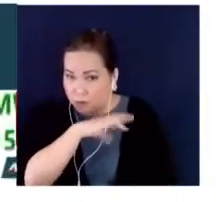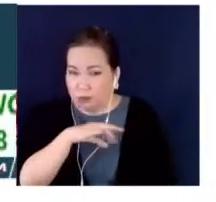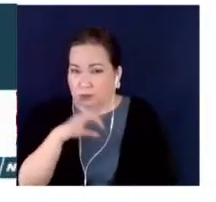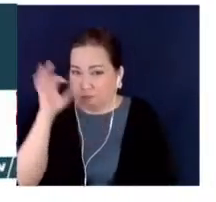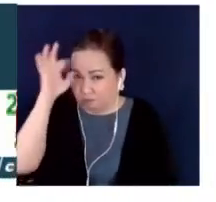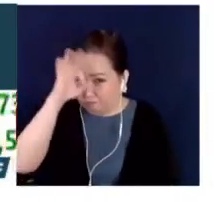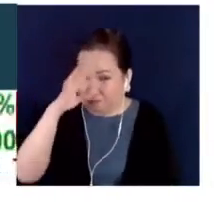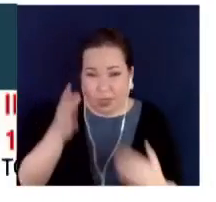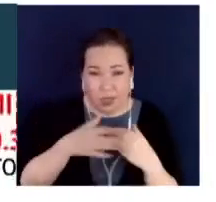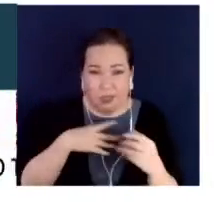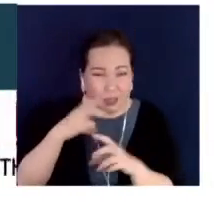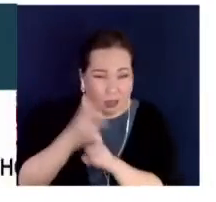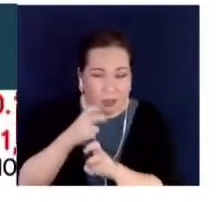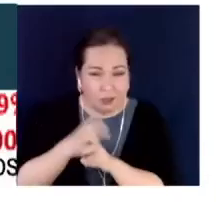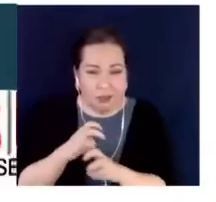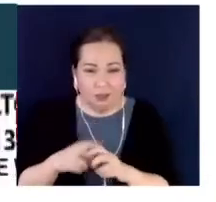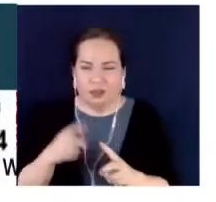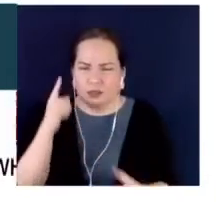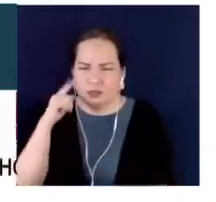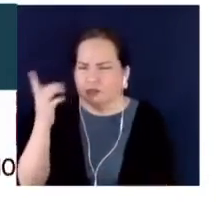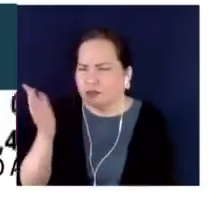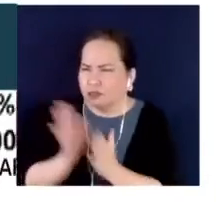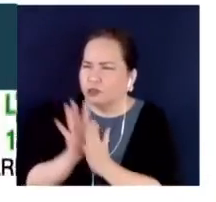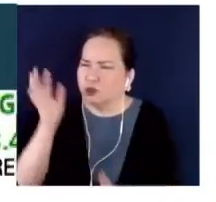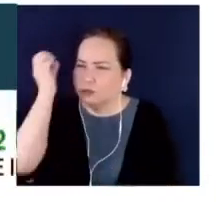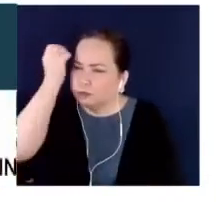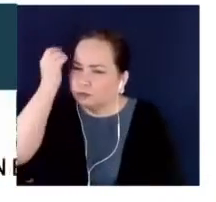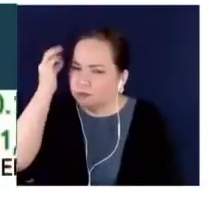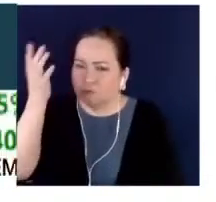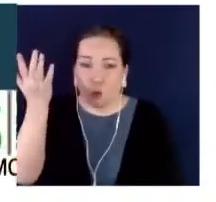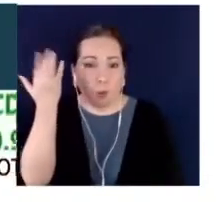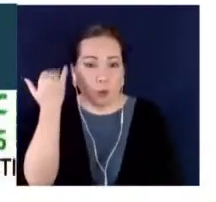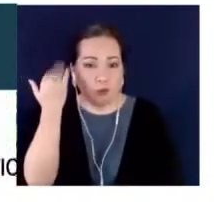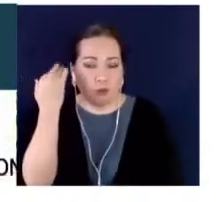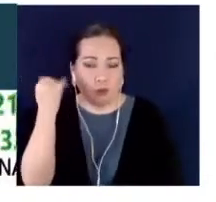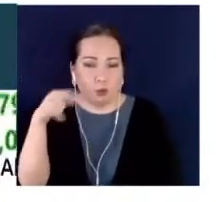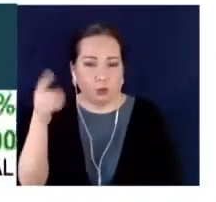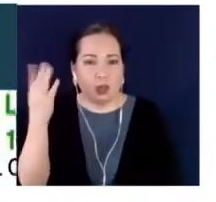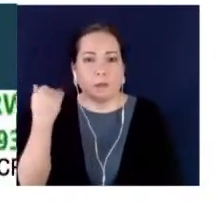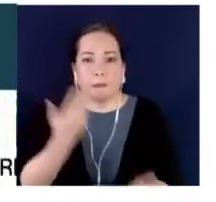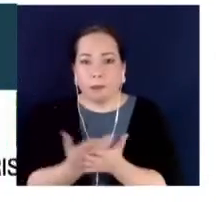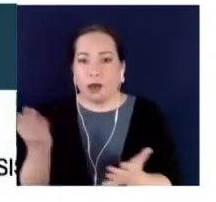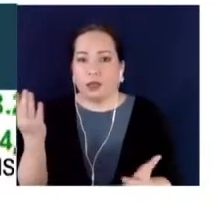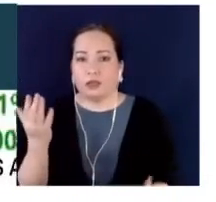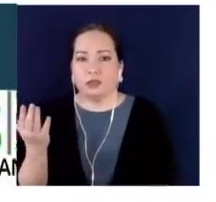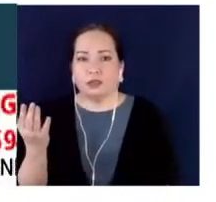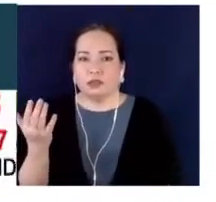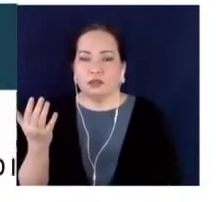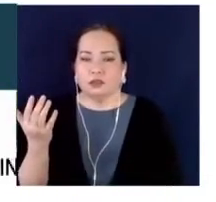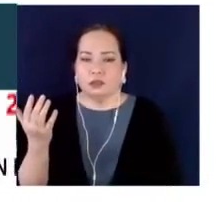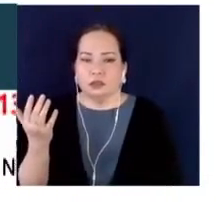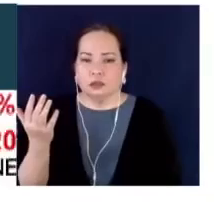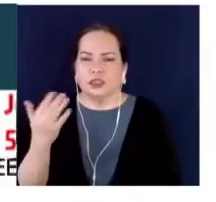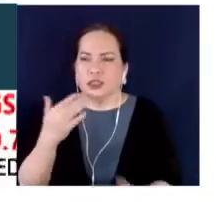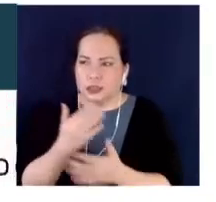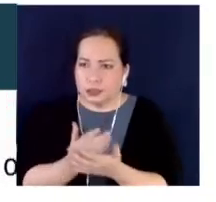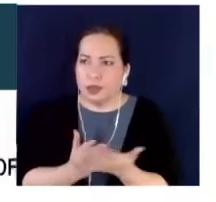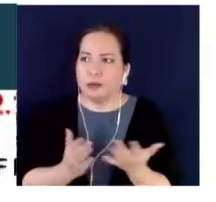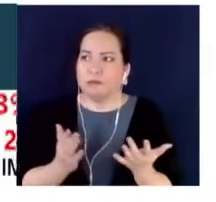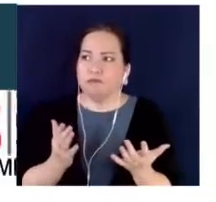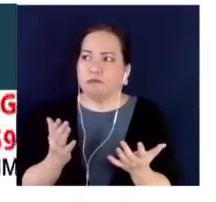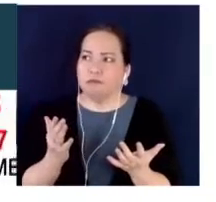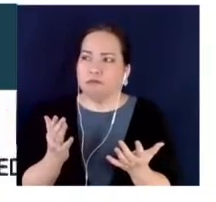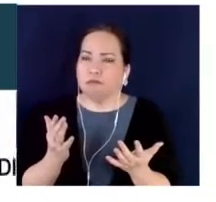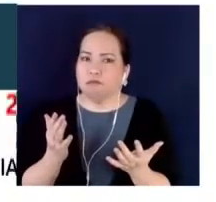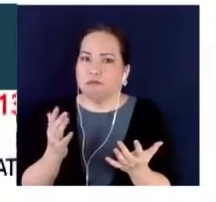I want to get your thoughts on this, because in the early days of the procurement stages, there were those who were saying that government was